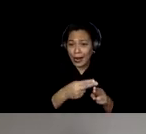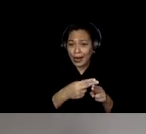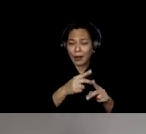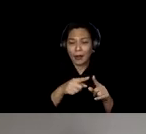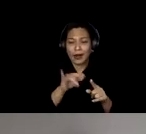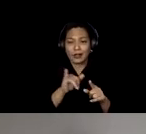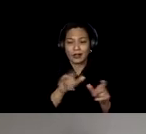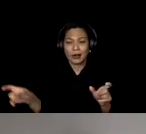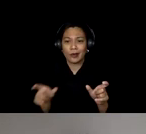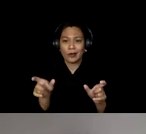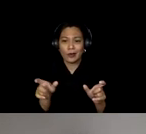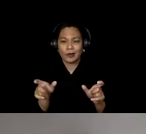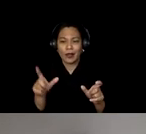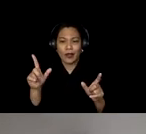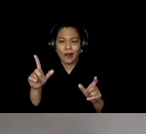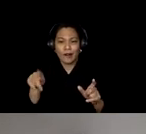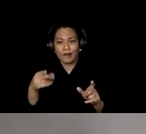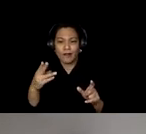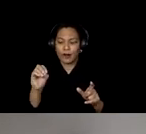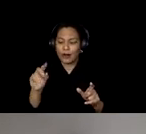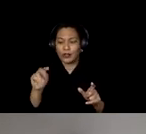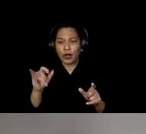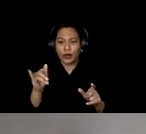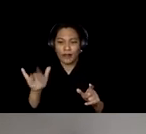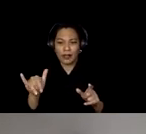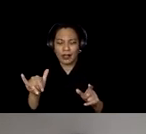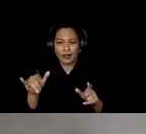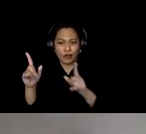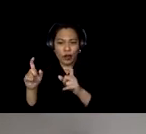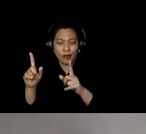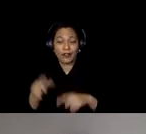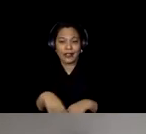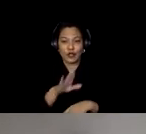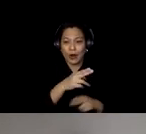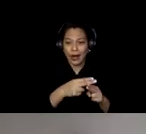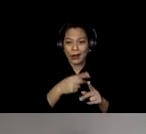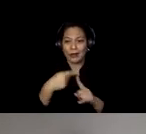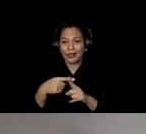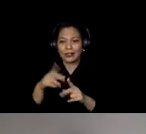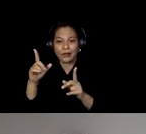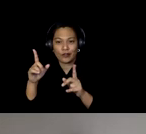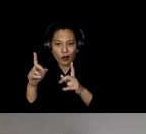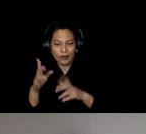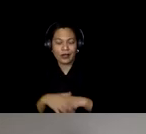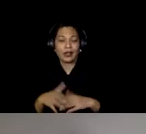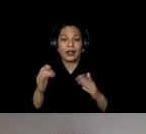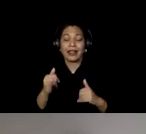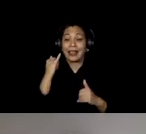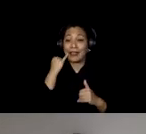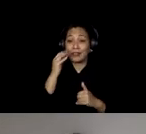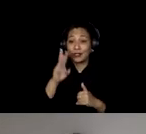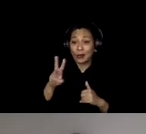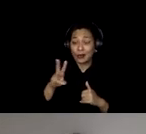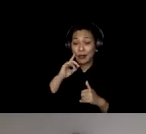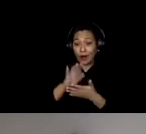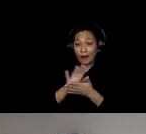in there, like your name photography. If it's like a website for a film project, often instead of